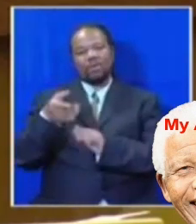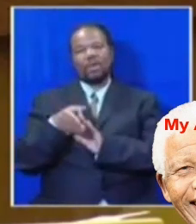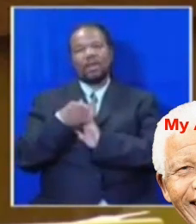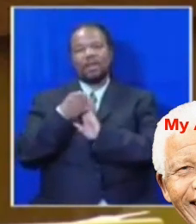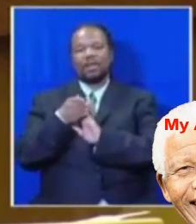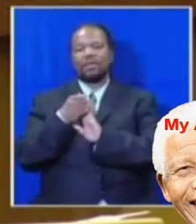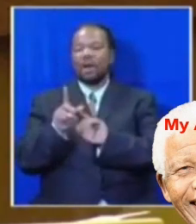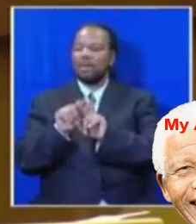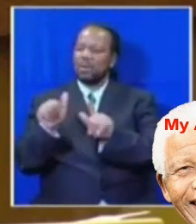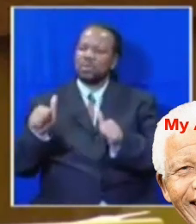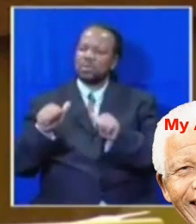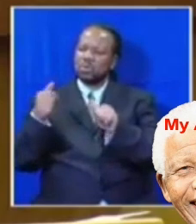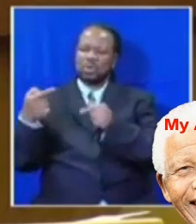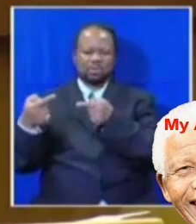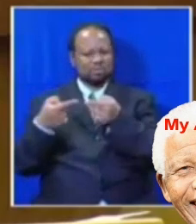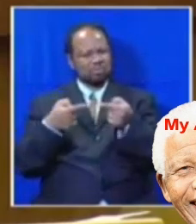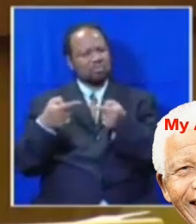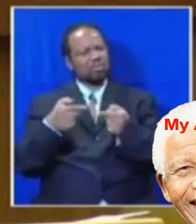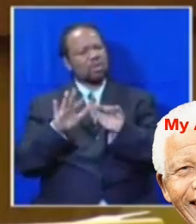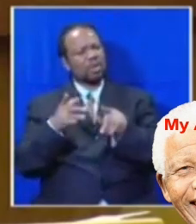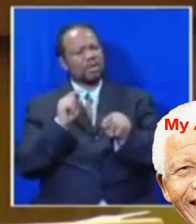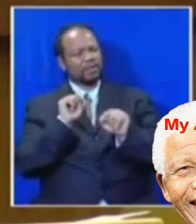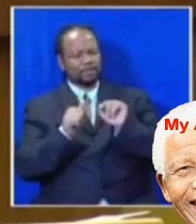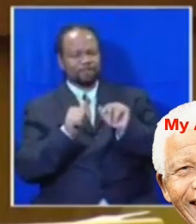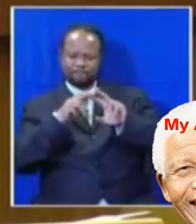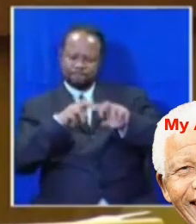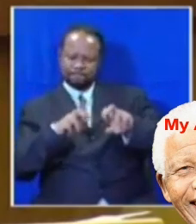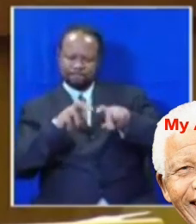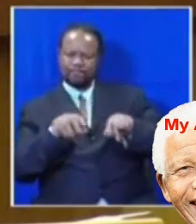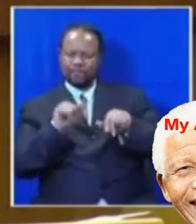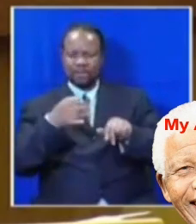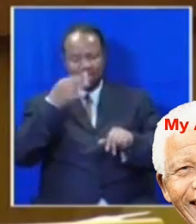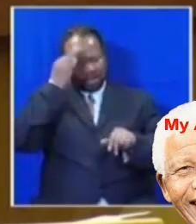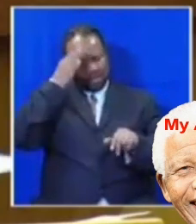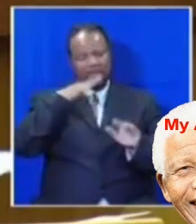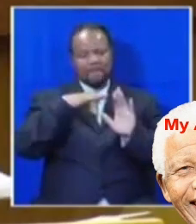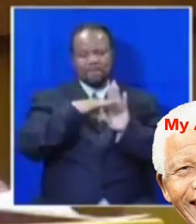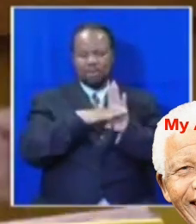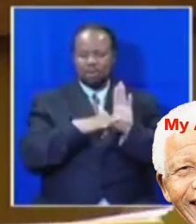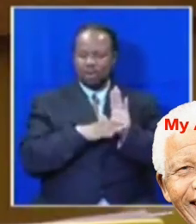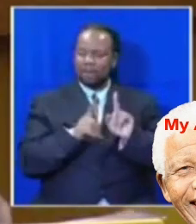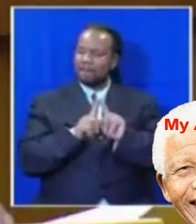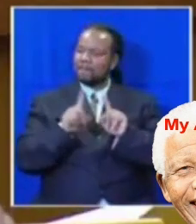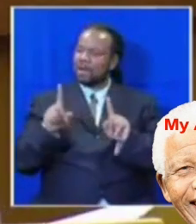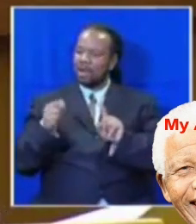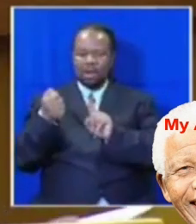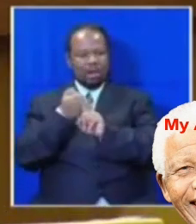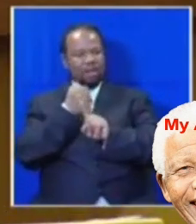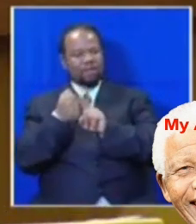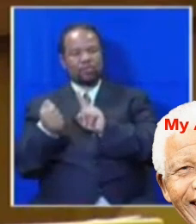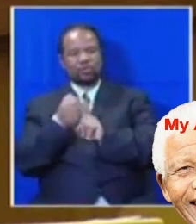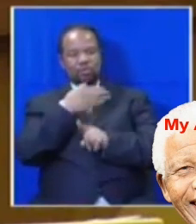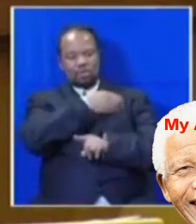and fierce interrogators of government and its programs. They did not abuse the head of state.